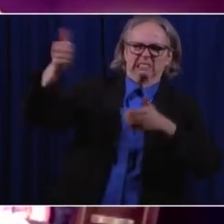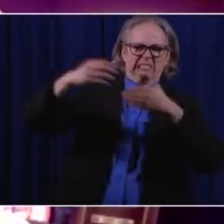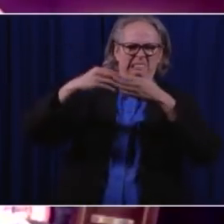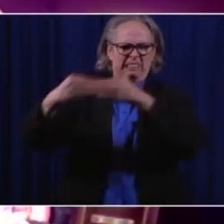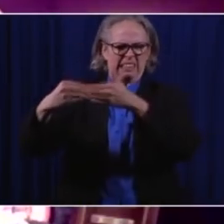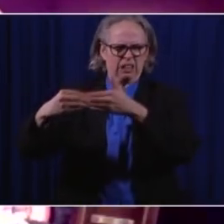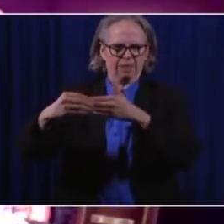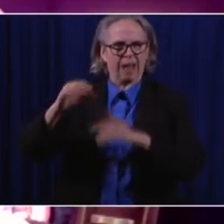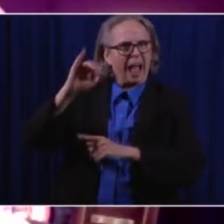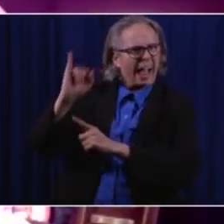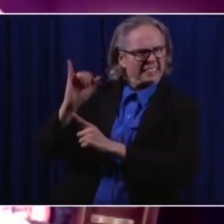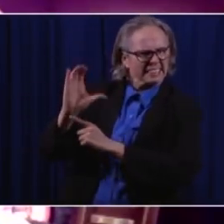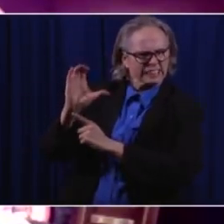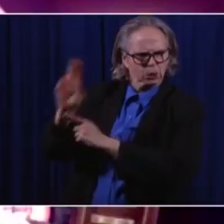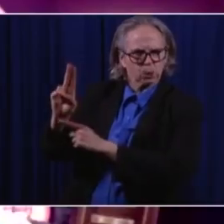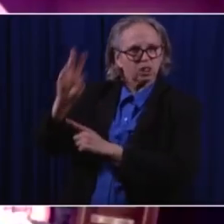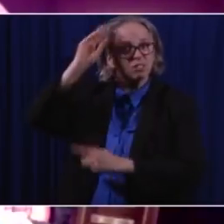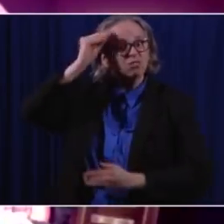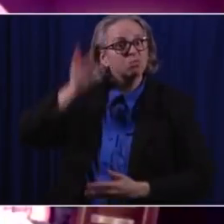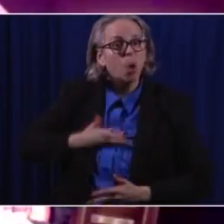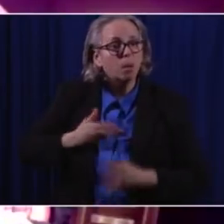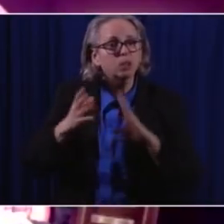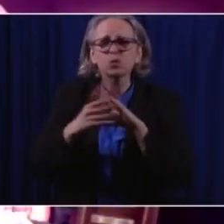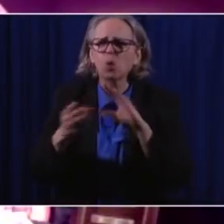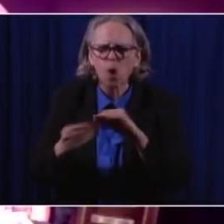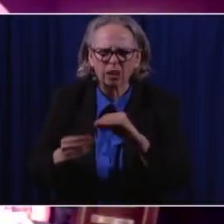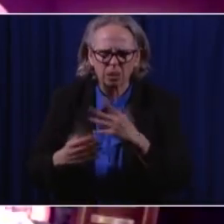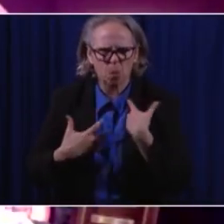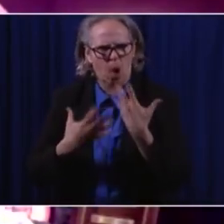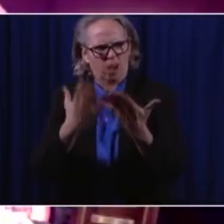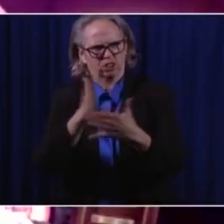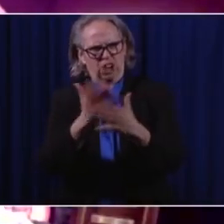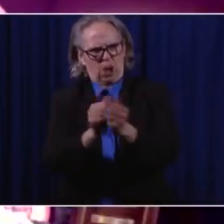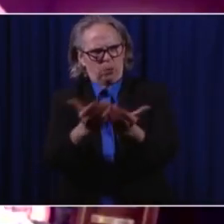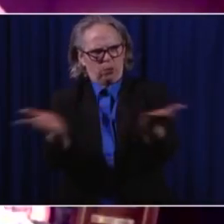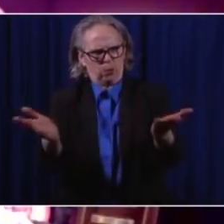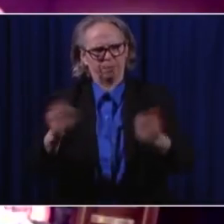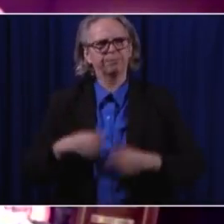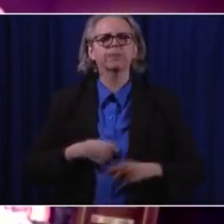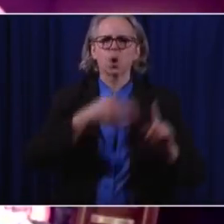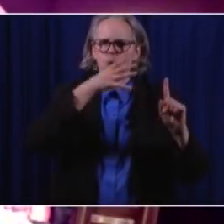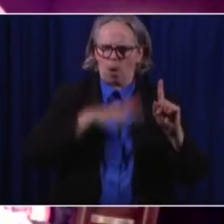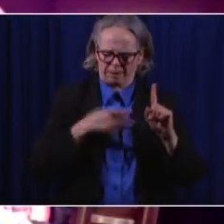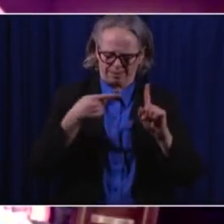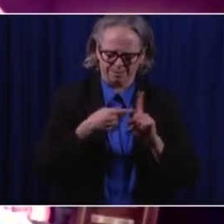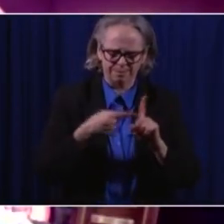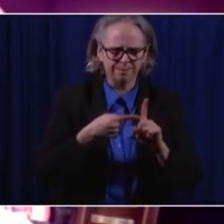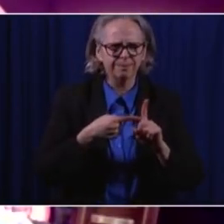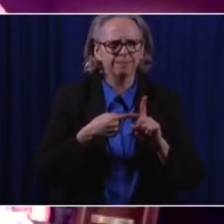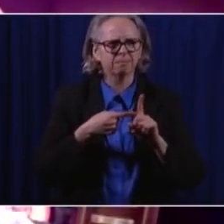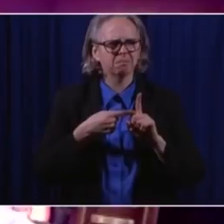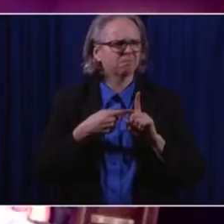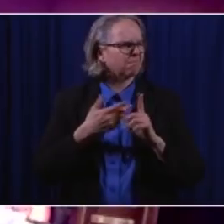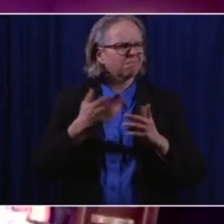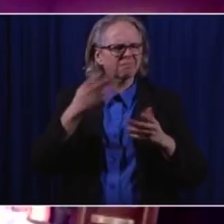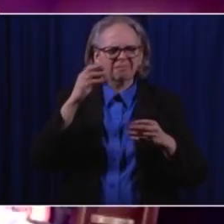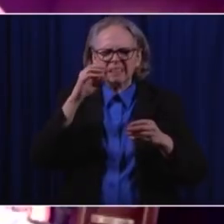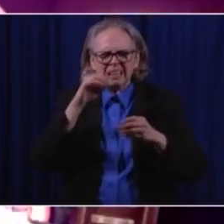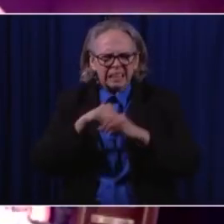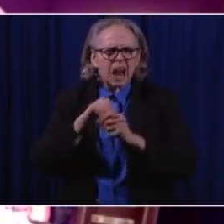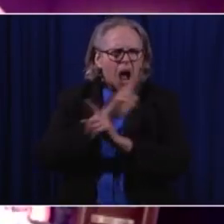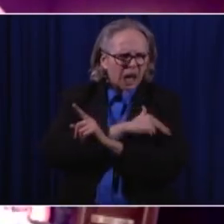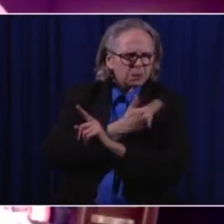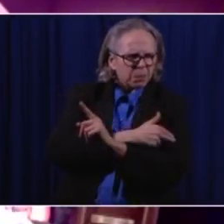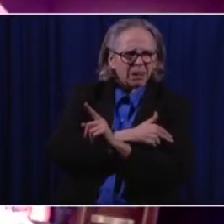quick stories that I'd like to share. We had a gentleman that was in-house, inpatient, doing well,